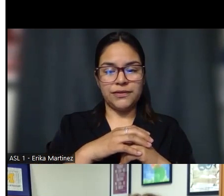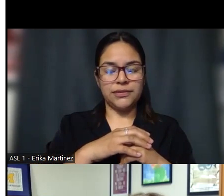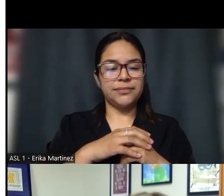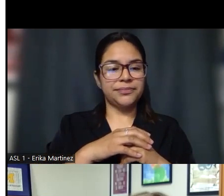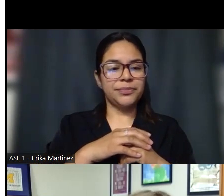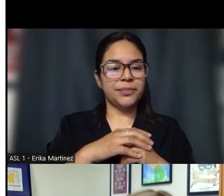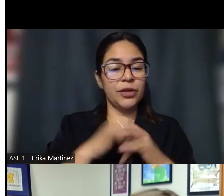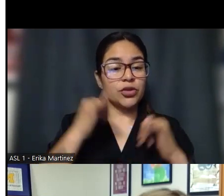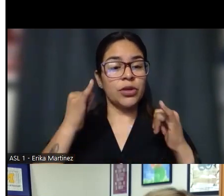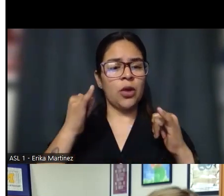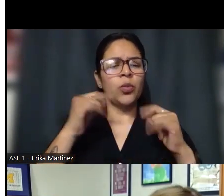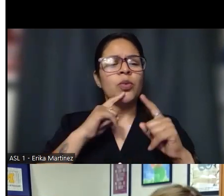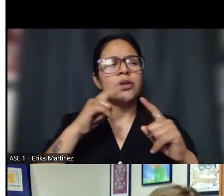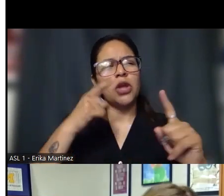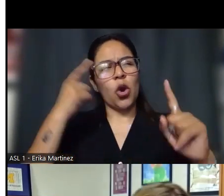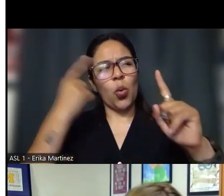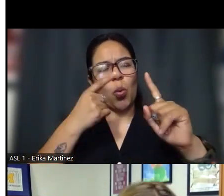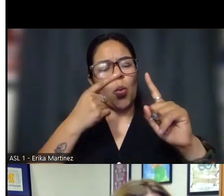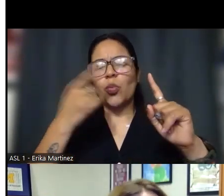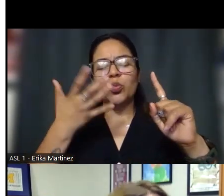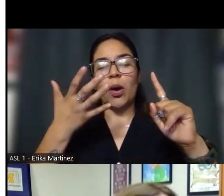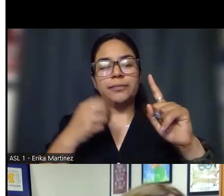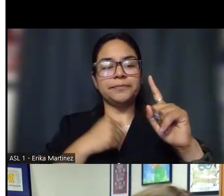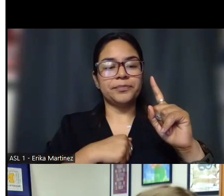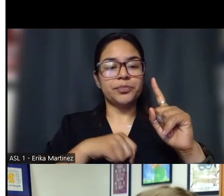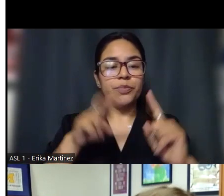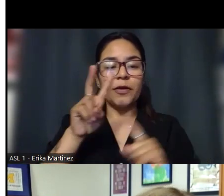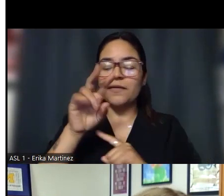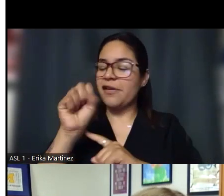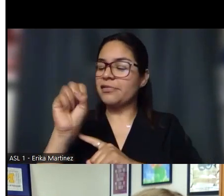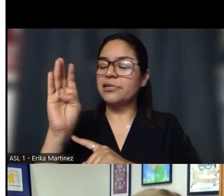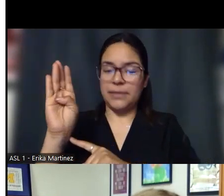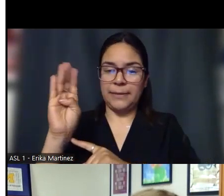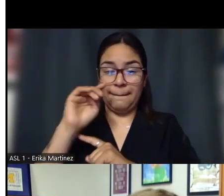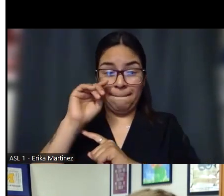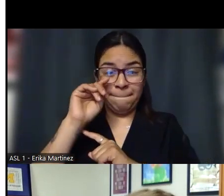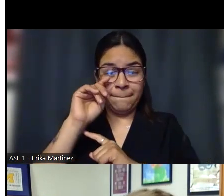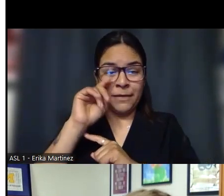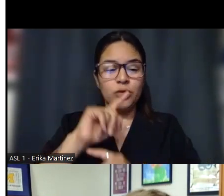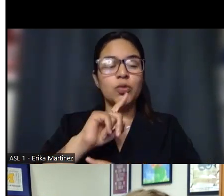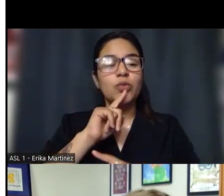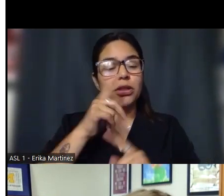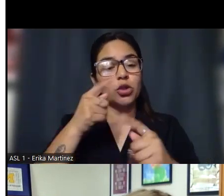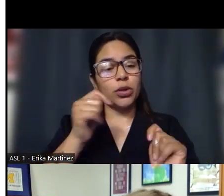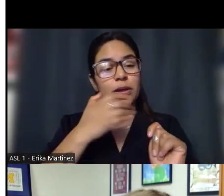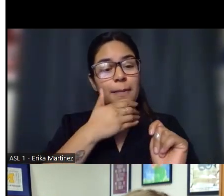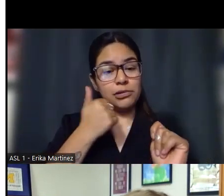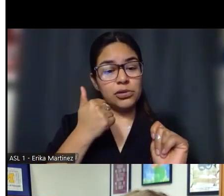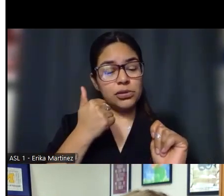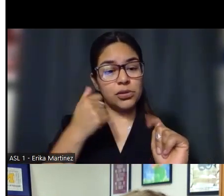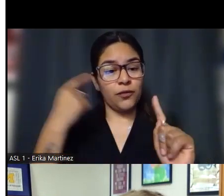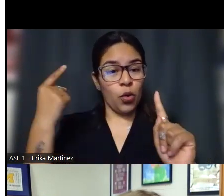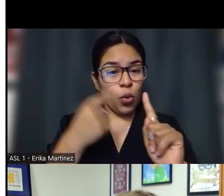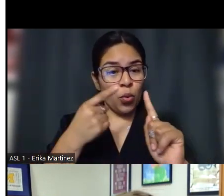So the mission of the Victim Services branch within CalOES is to provide technical assistance